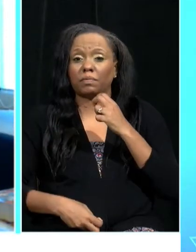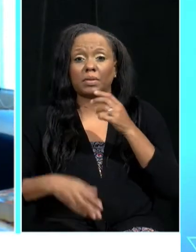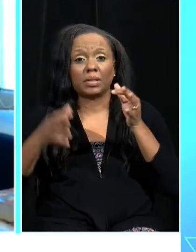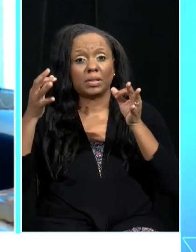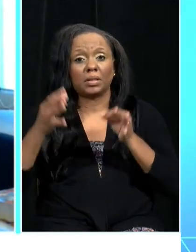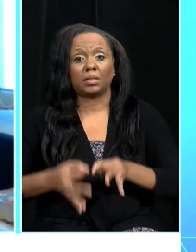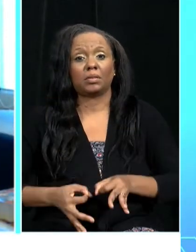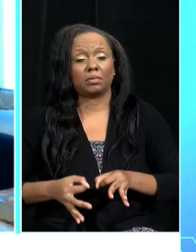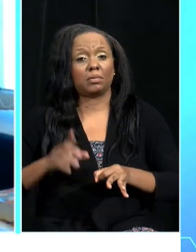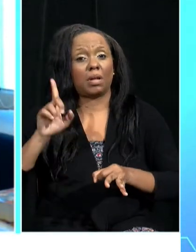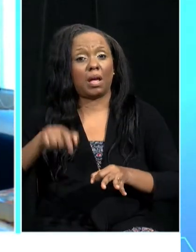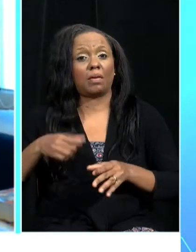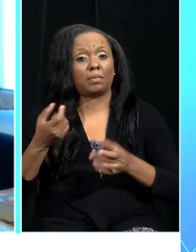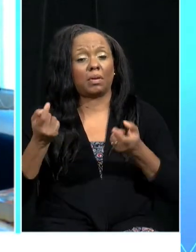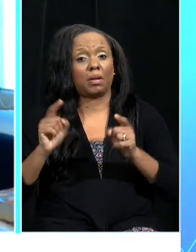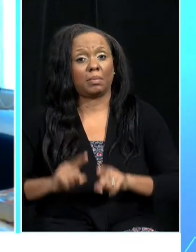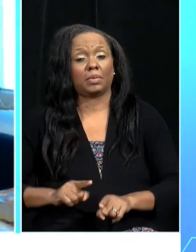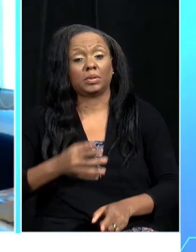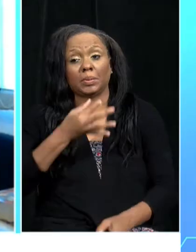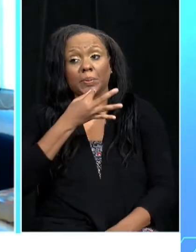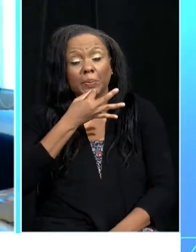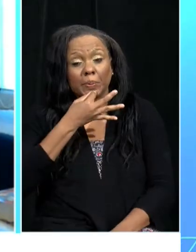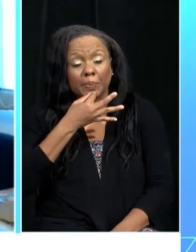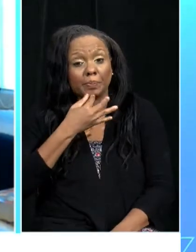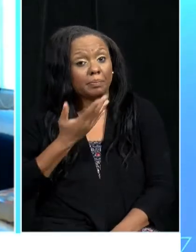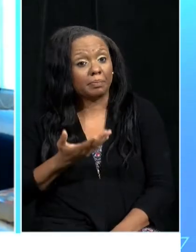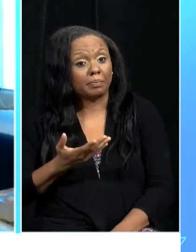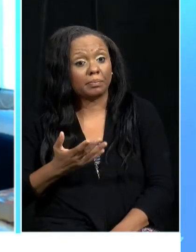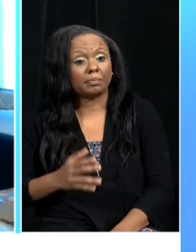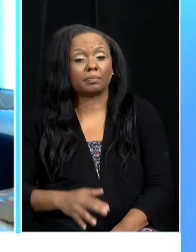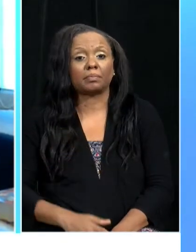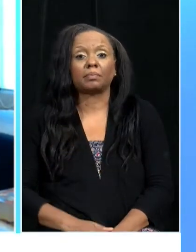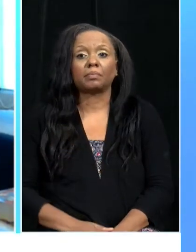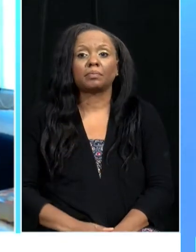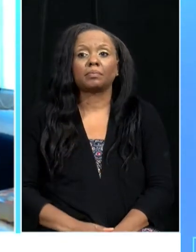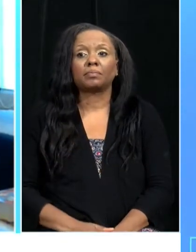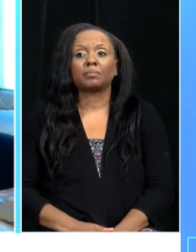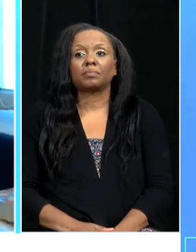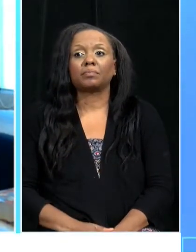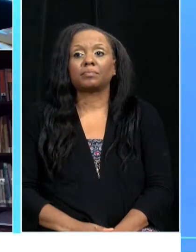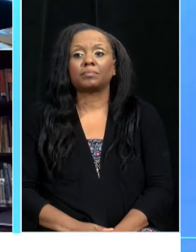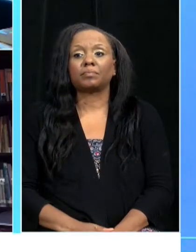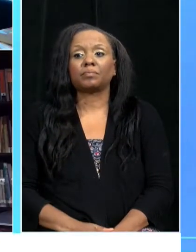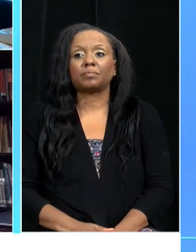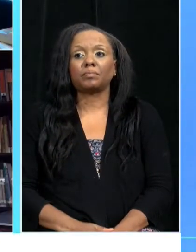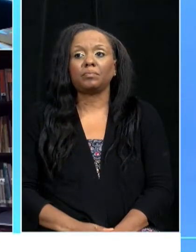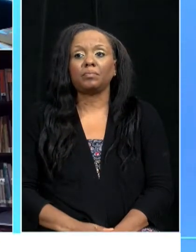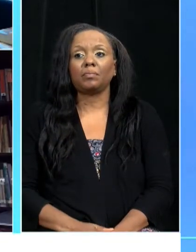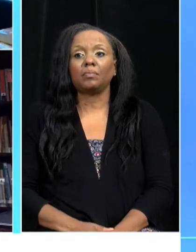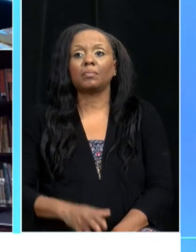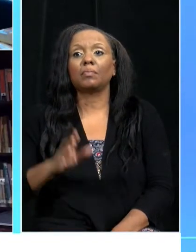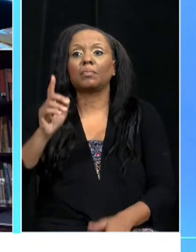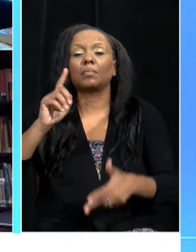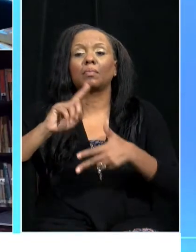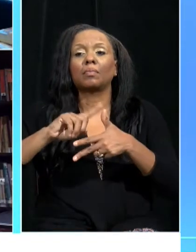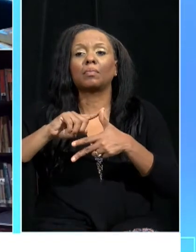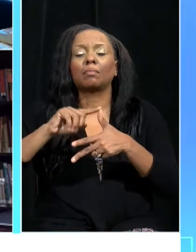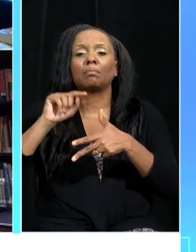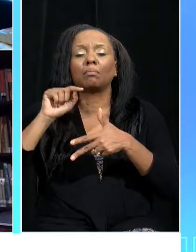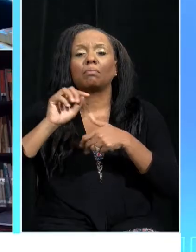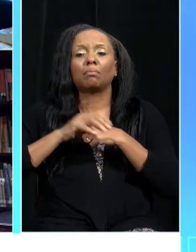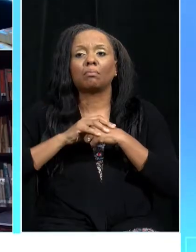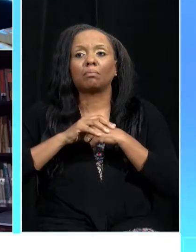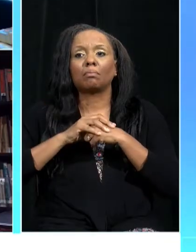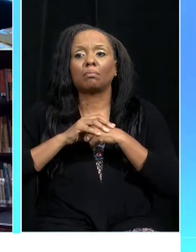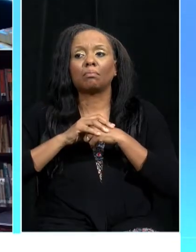bandied around a lot. Uh, so, But you know, my, Don, I think yeah, what persons go on, John. were more carried